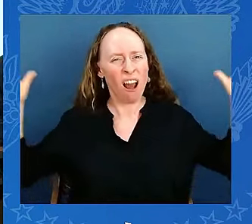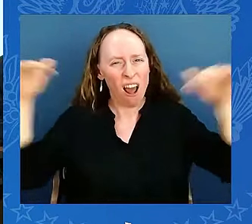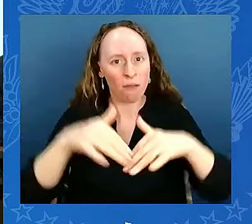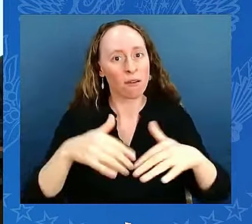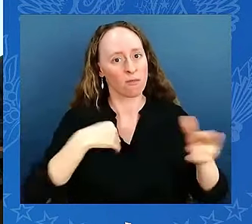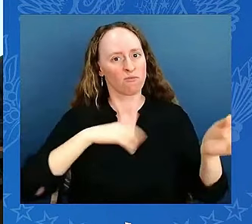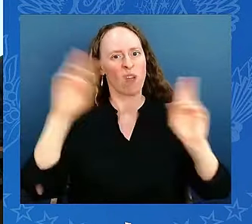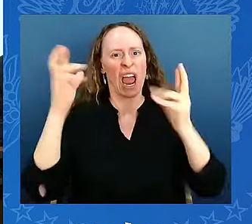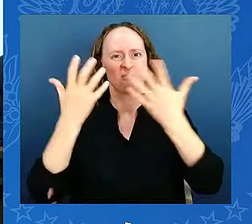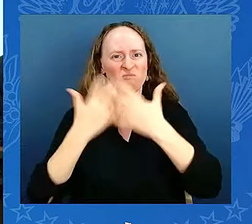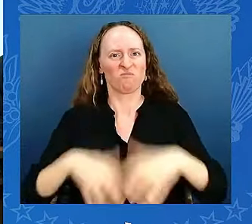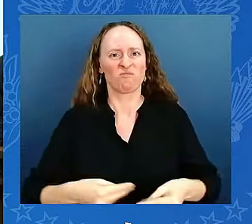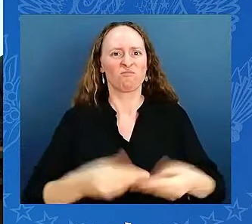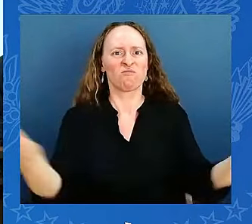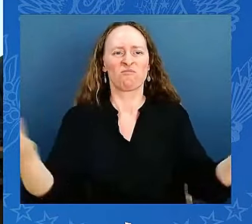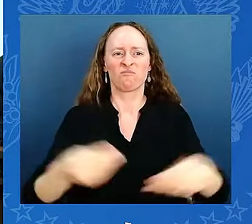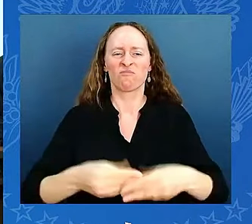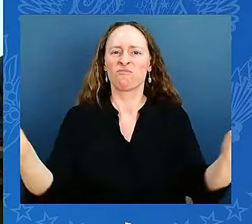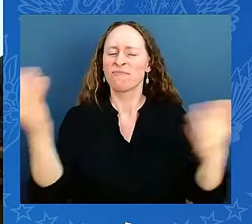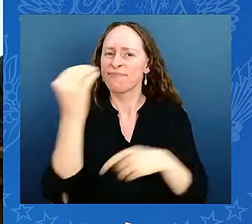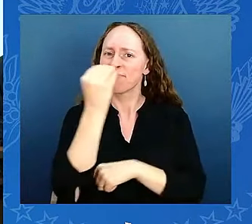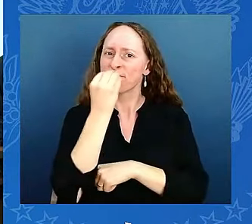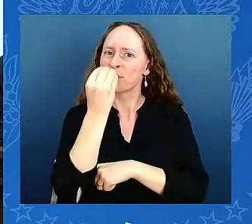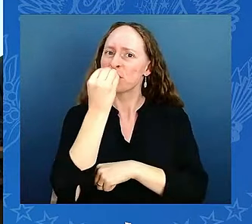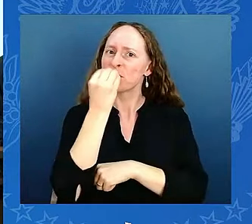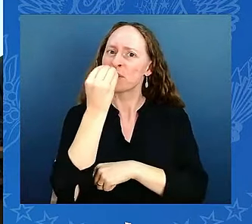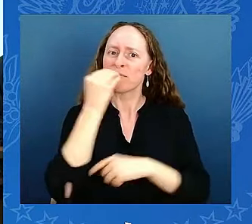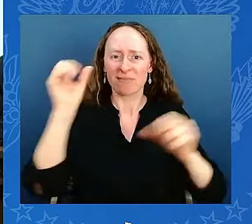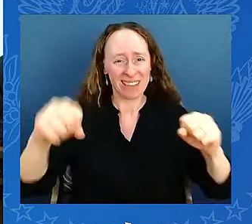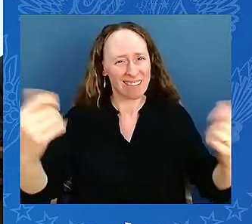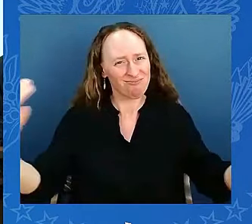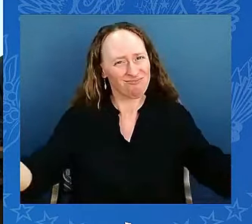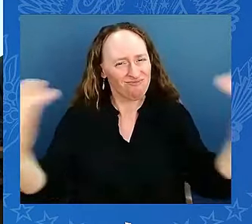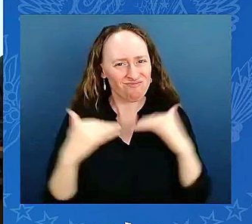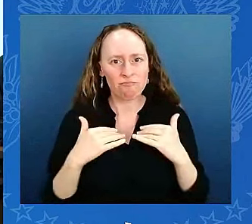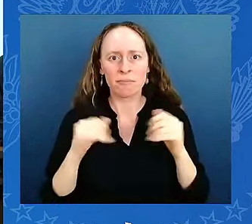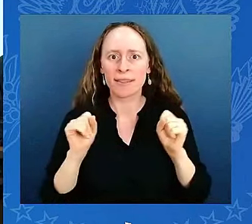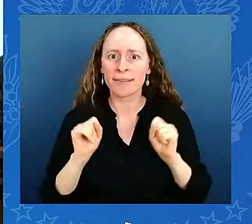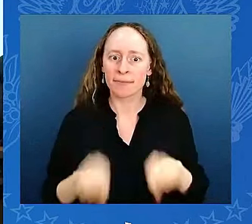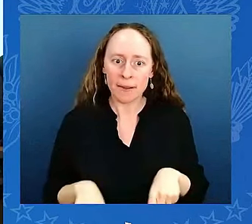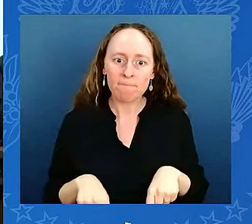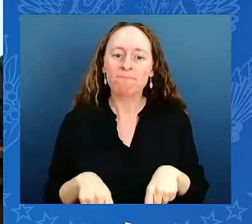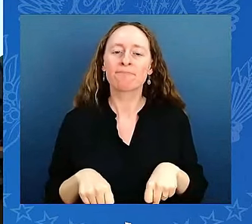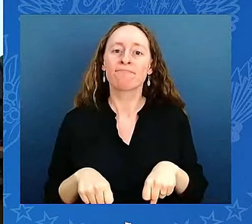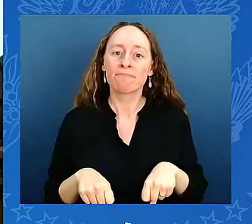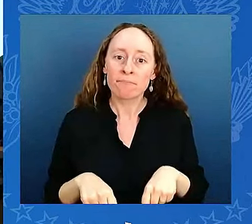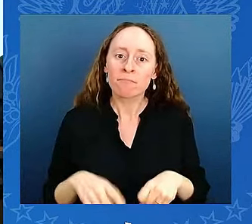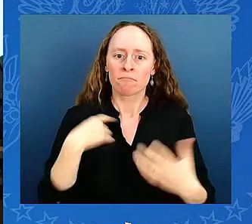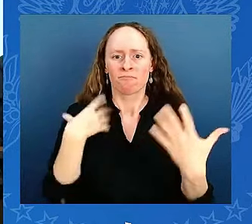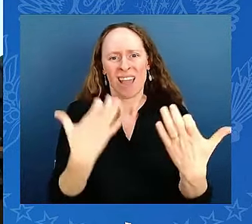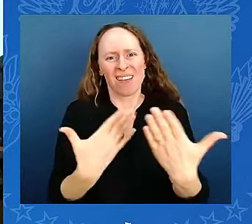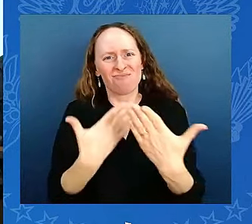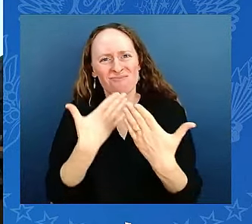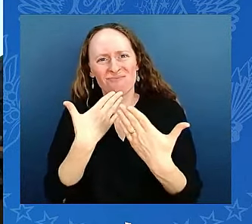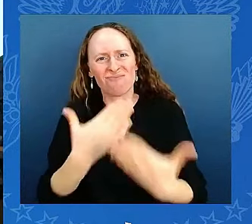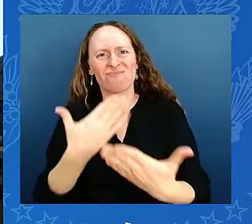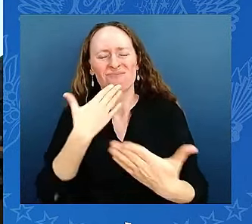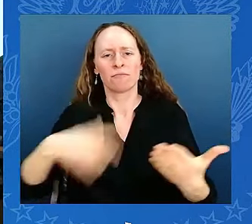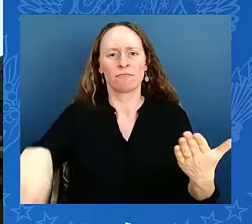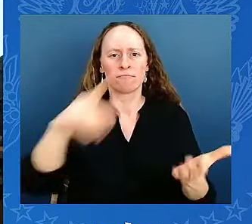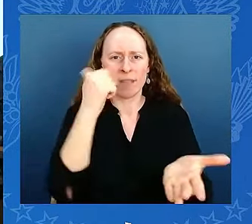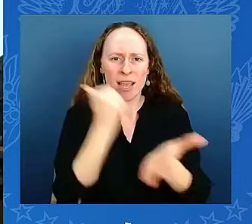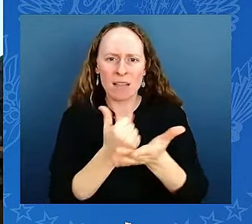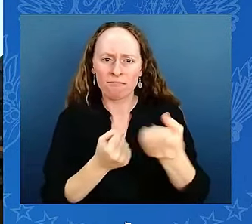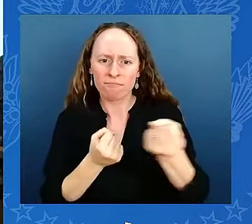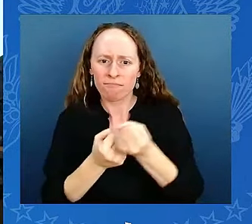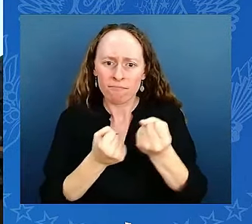counties. Our response footprint has grown significantly, and we're grateful for the support not just from the 22 states that have sent teams